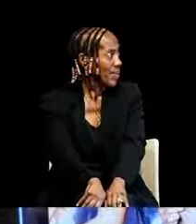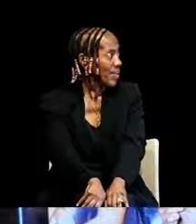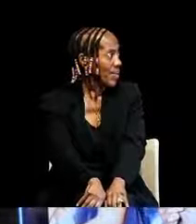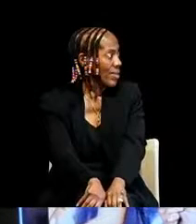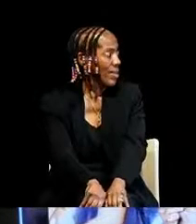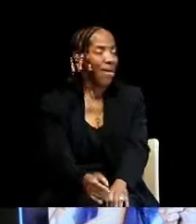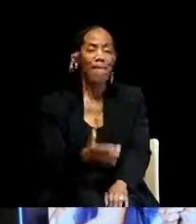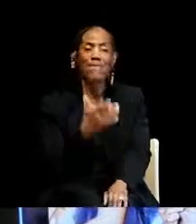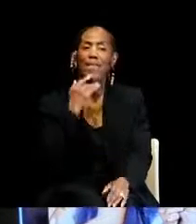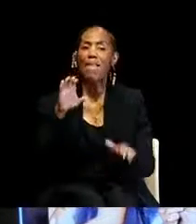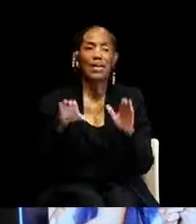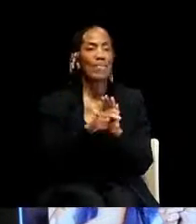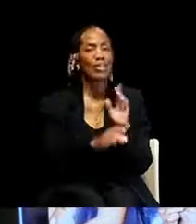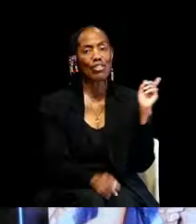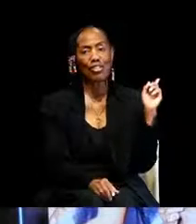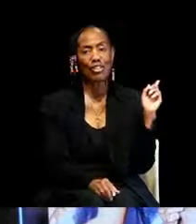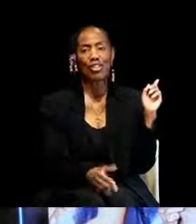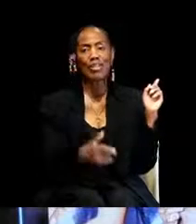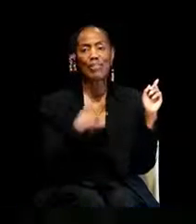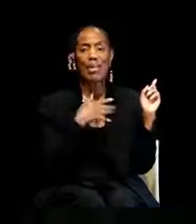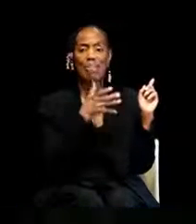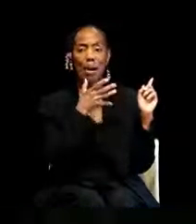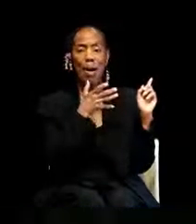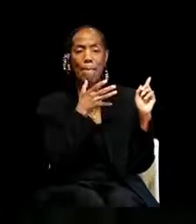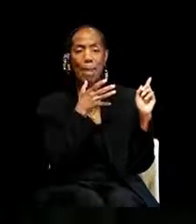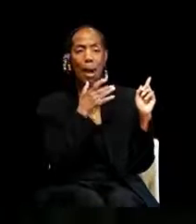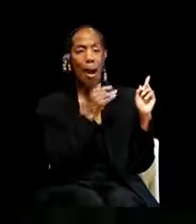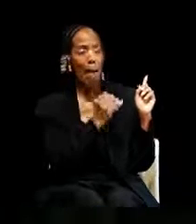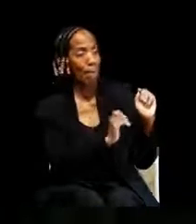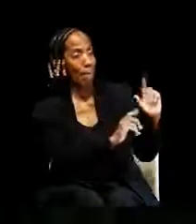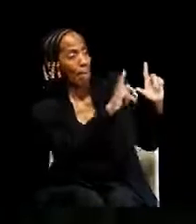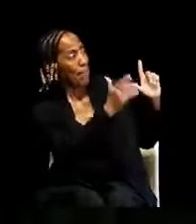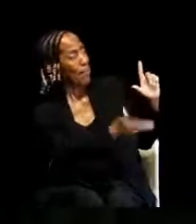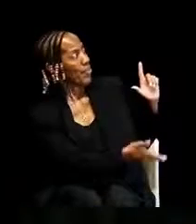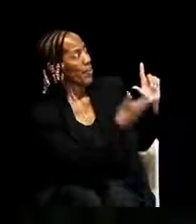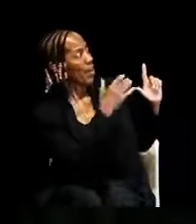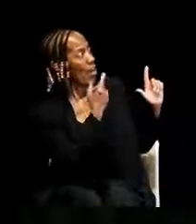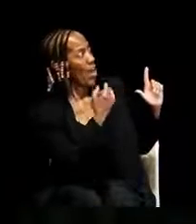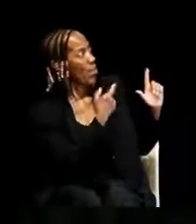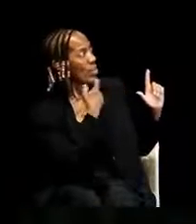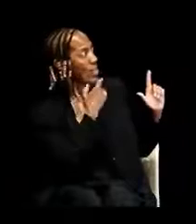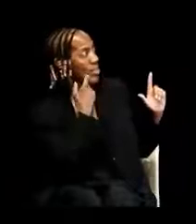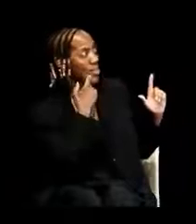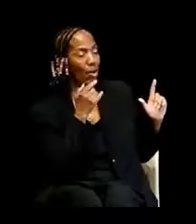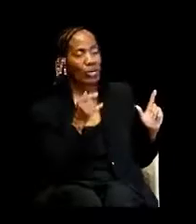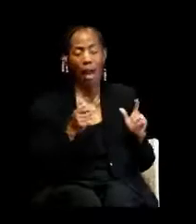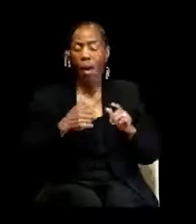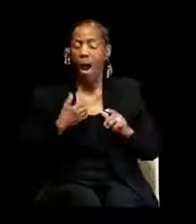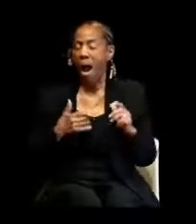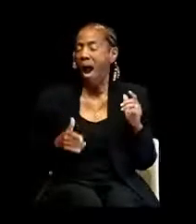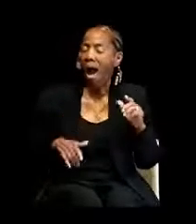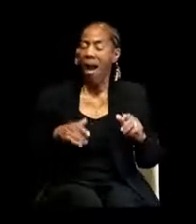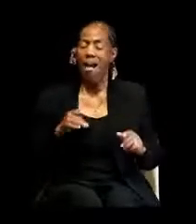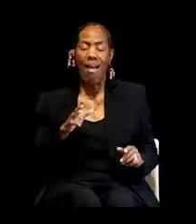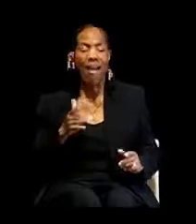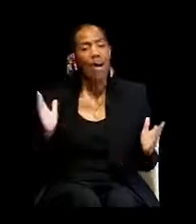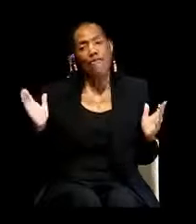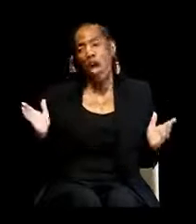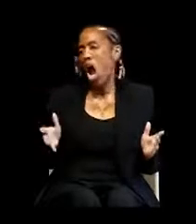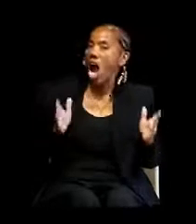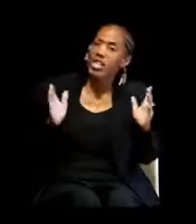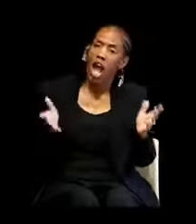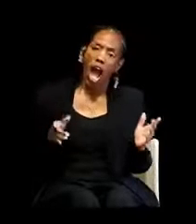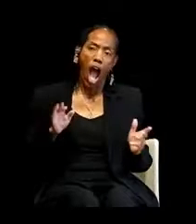This is my favorite picture of me and my mother up on the screen. I always say if I was a rapper, I use this for an album cover, because it